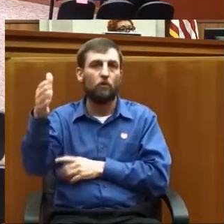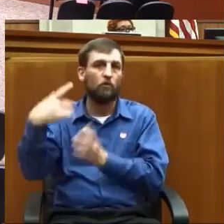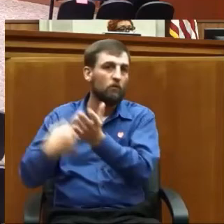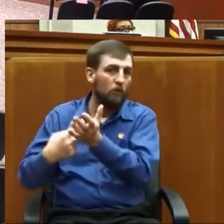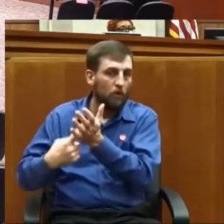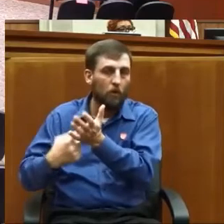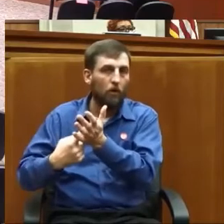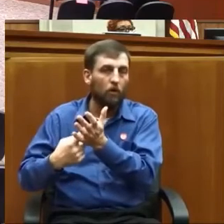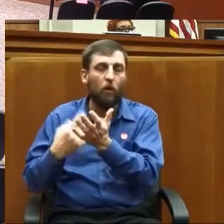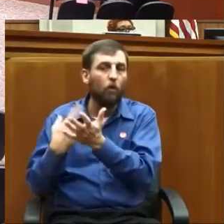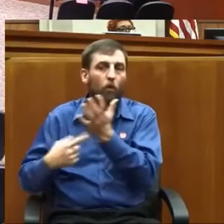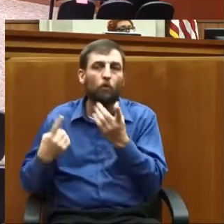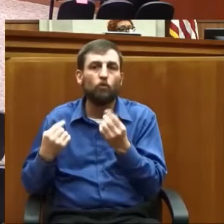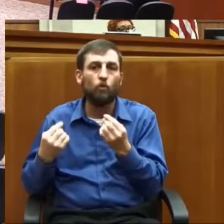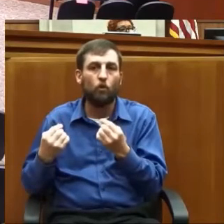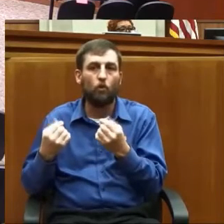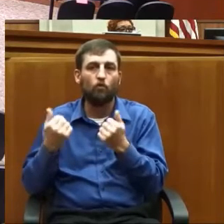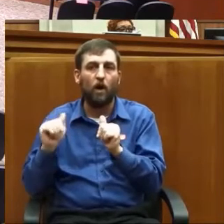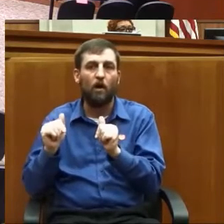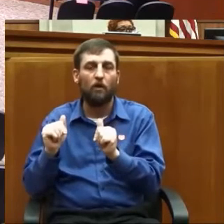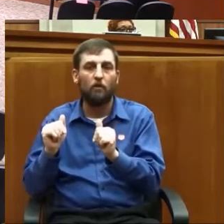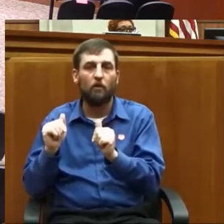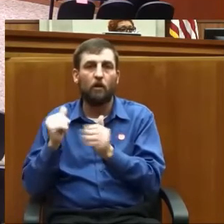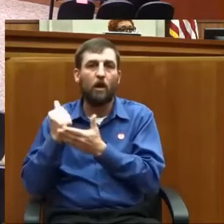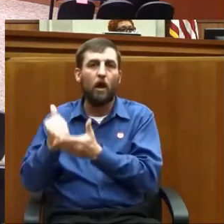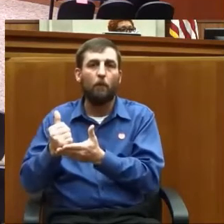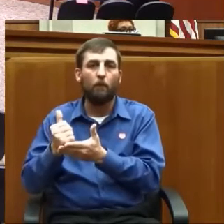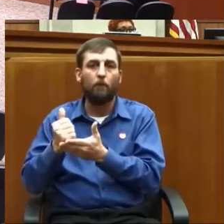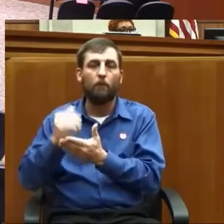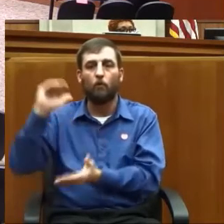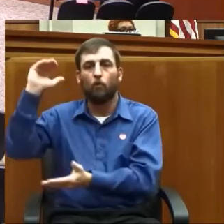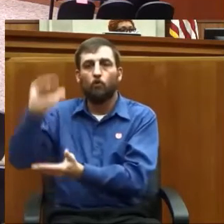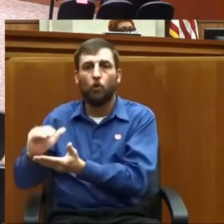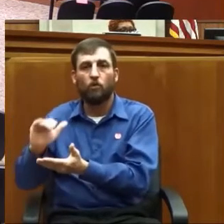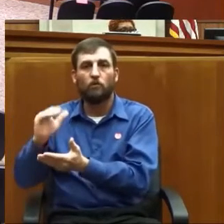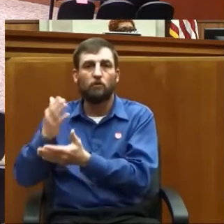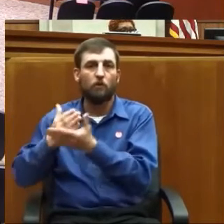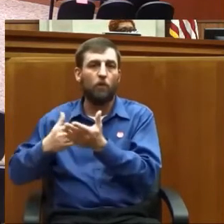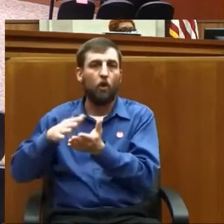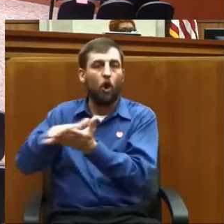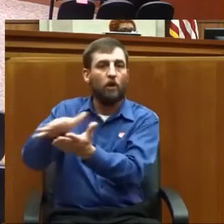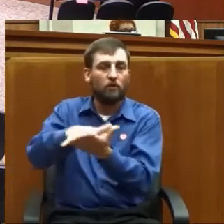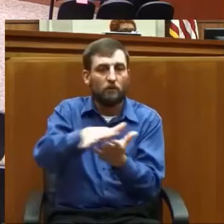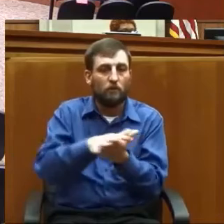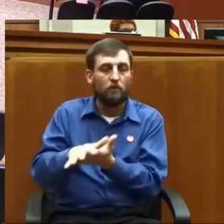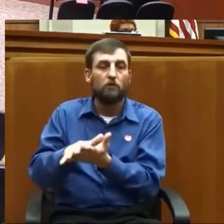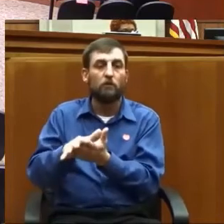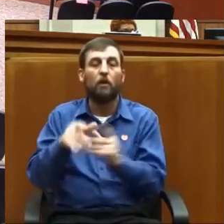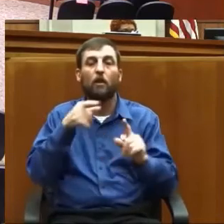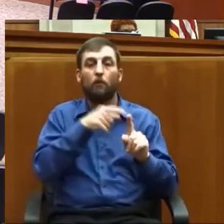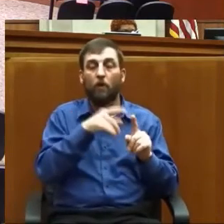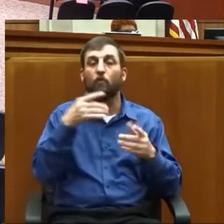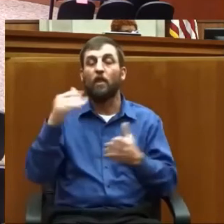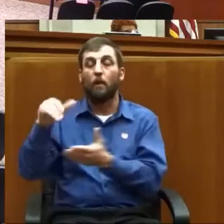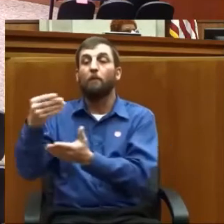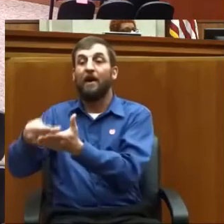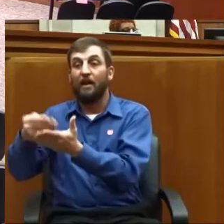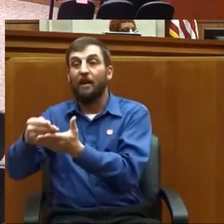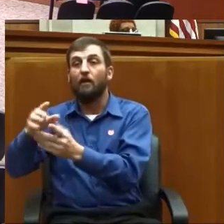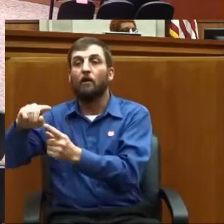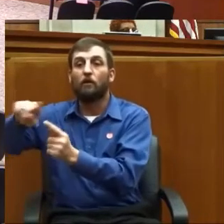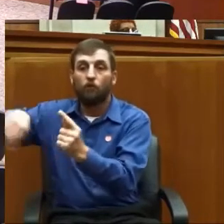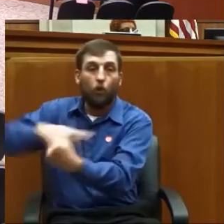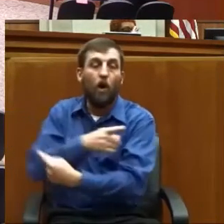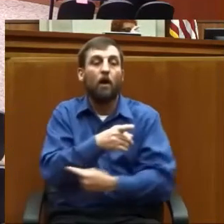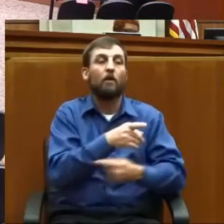and conversation around what could be done to help offset some of those overhead costs, which would in turn, as Superintendent pointed out, help get the dollars back into the